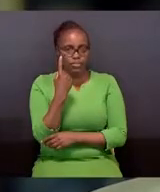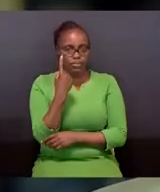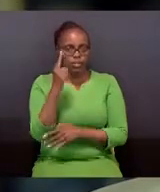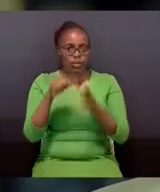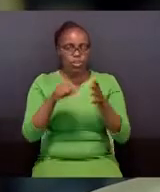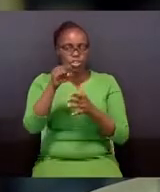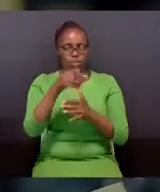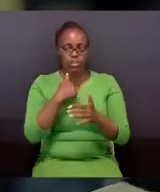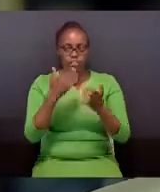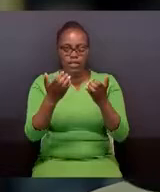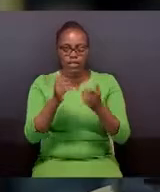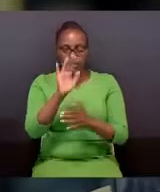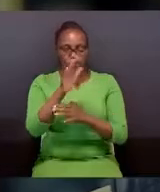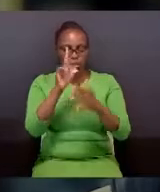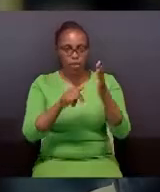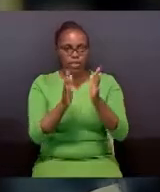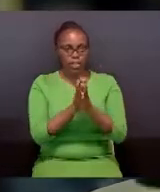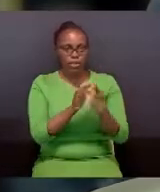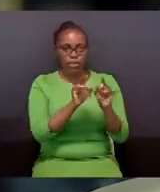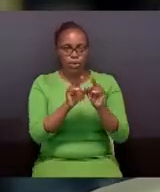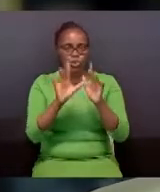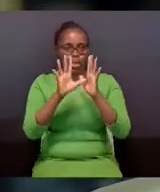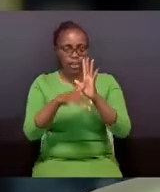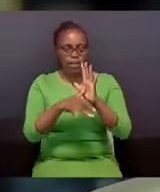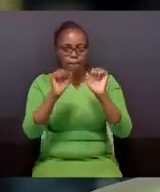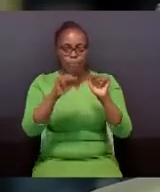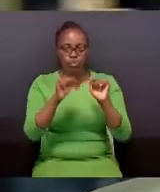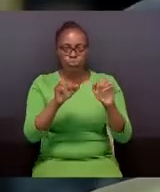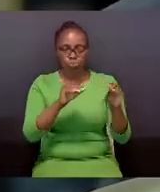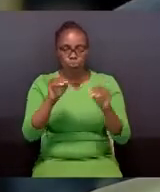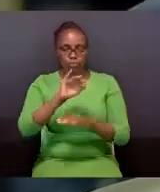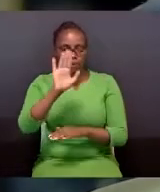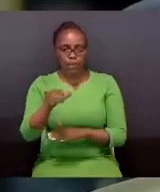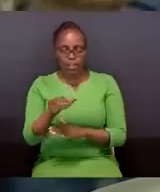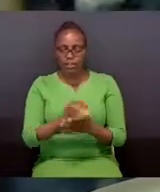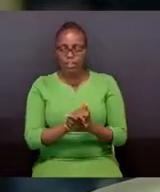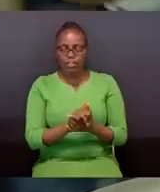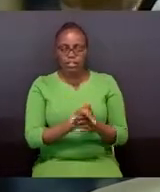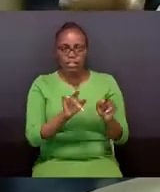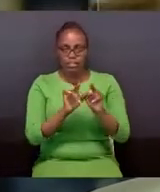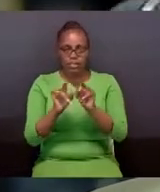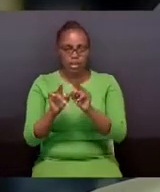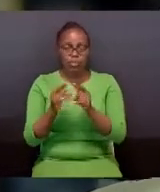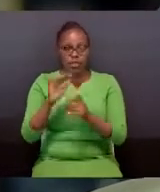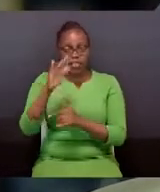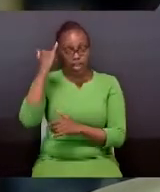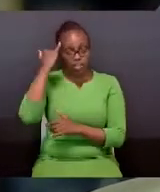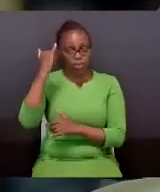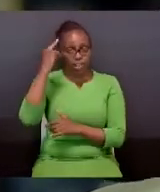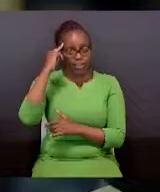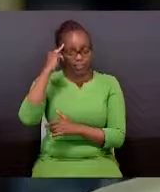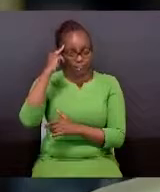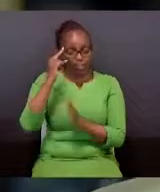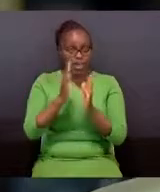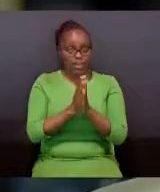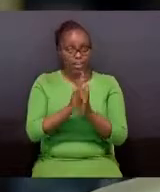what their needs are, then later on you want to go back for their votes,